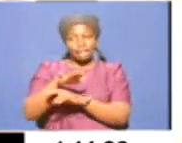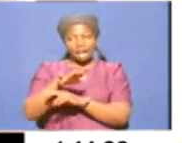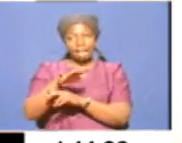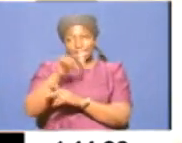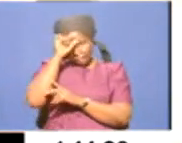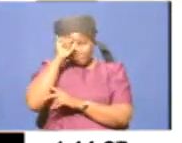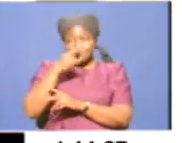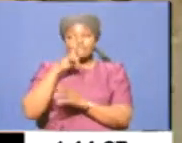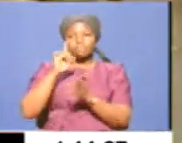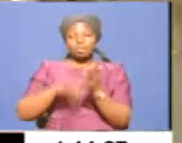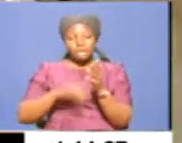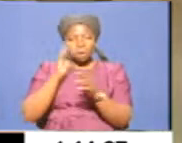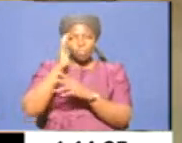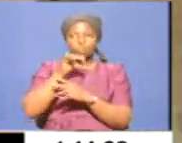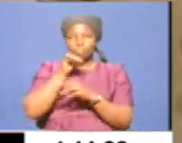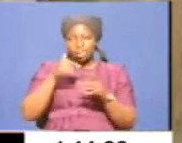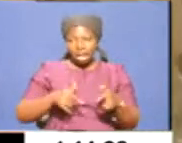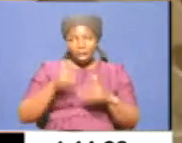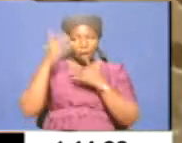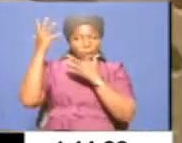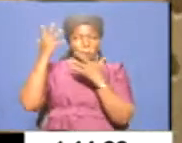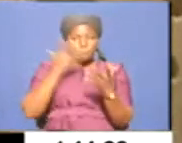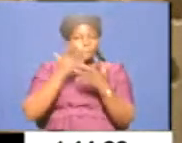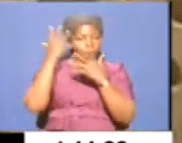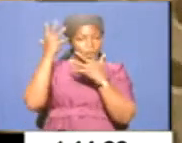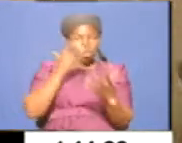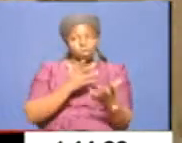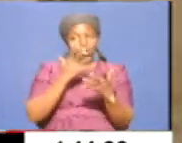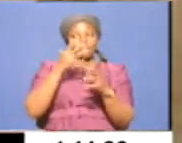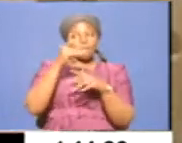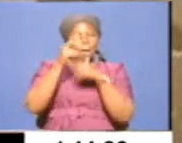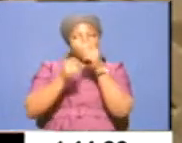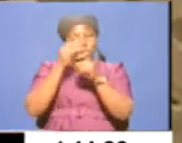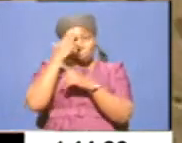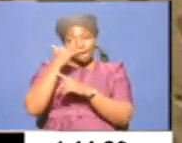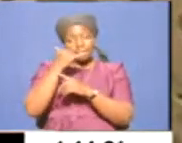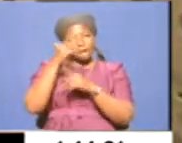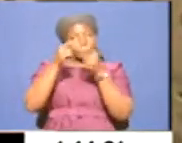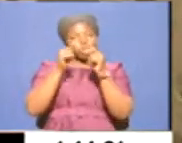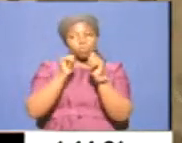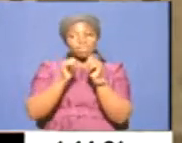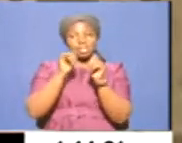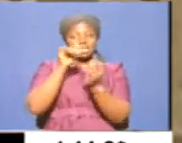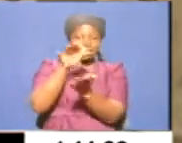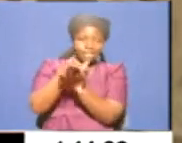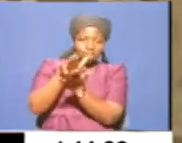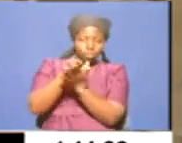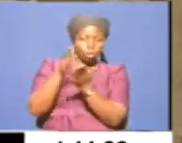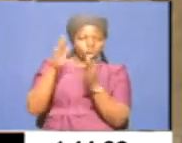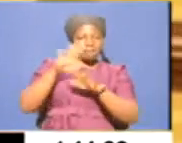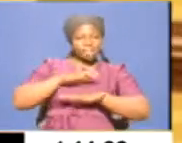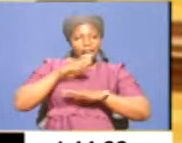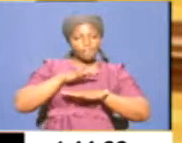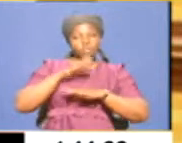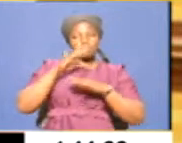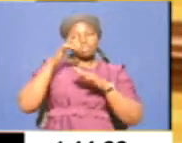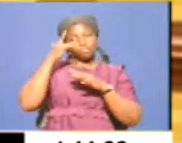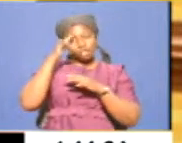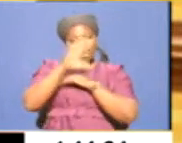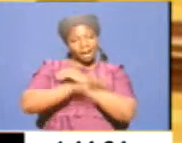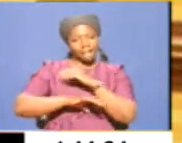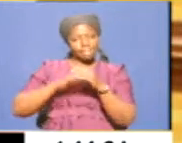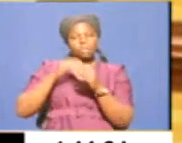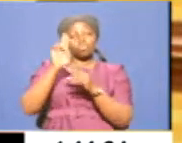importation of milk, as the current milk stock in the country is sufficient to last the country for 4 months till the next long rains. We have